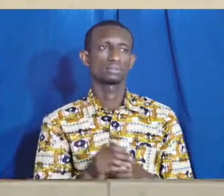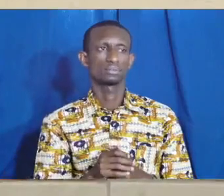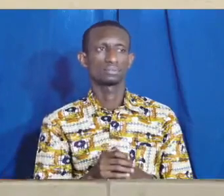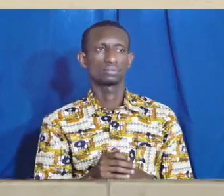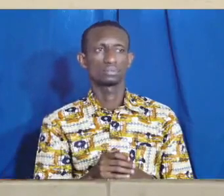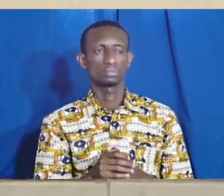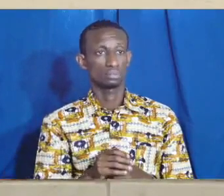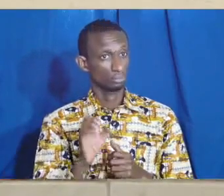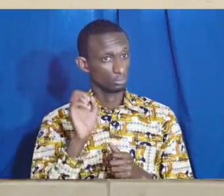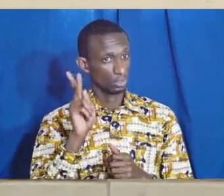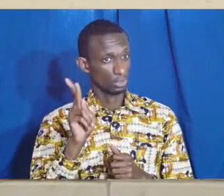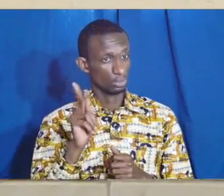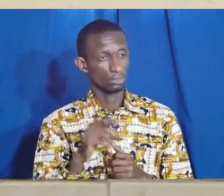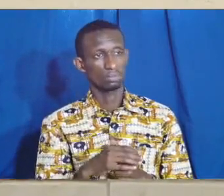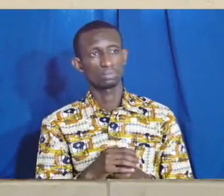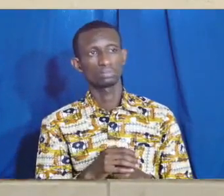Okay?